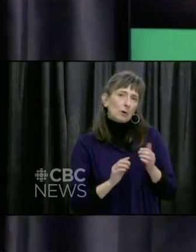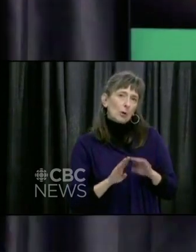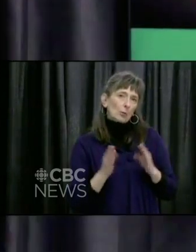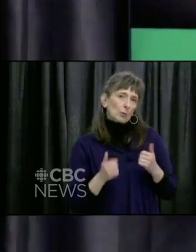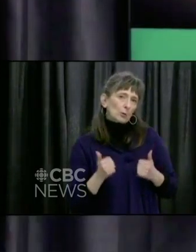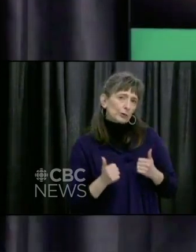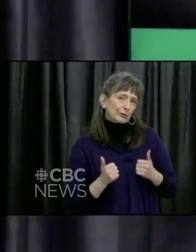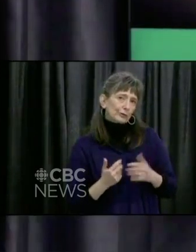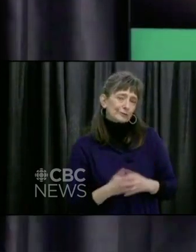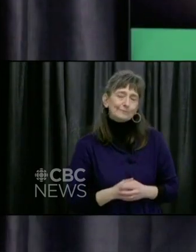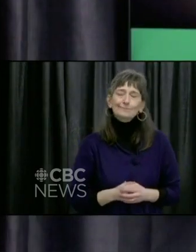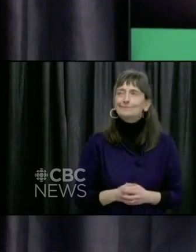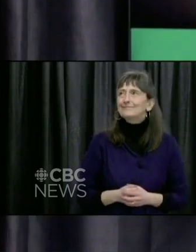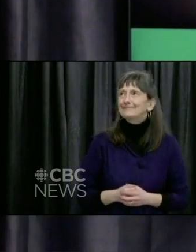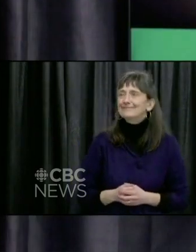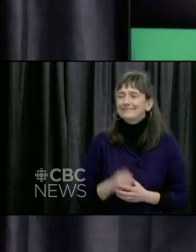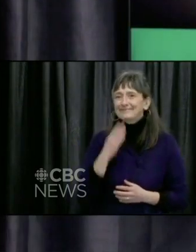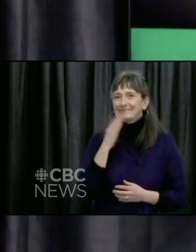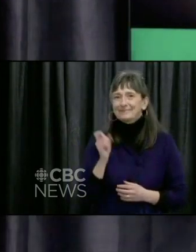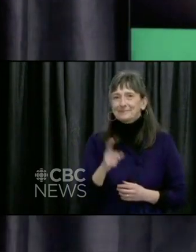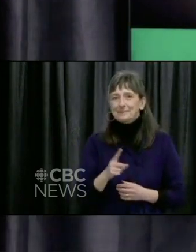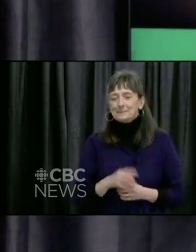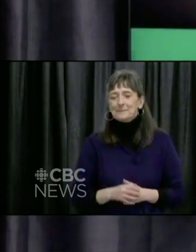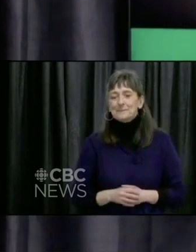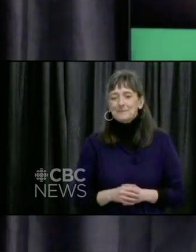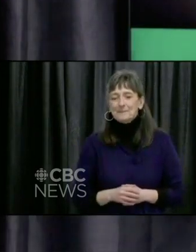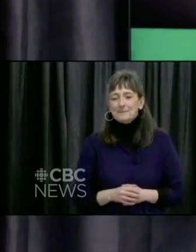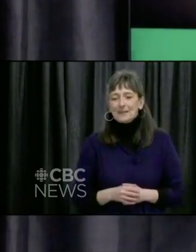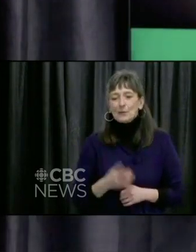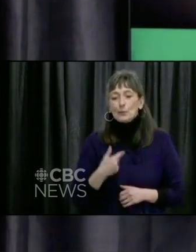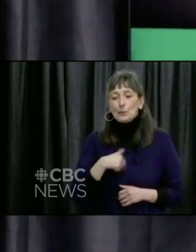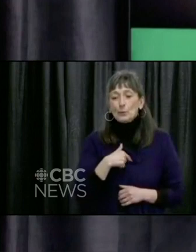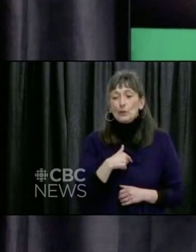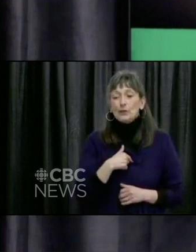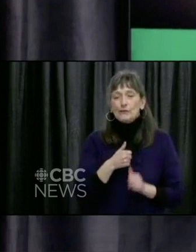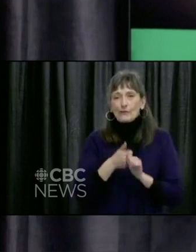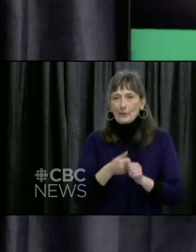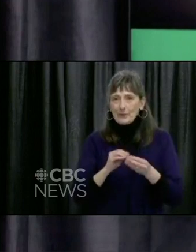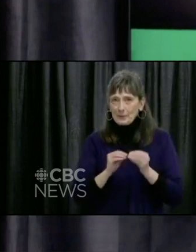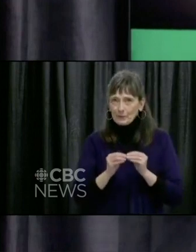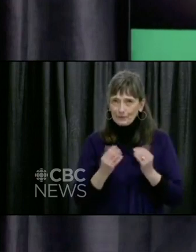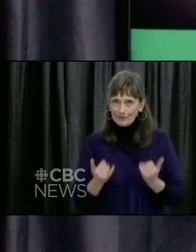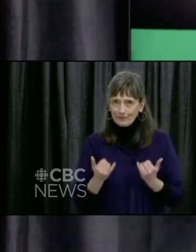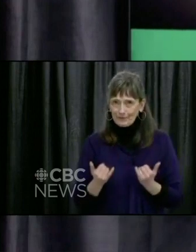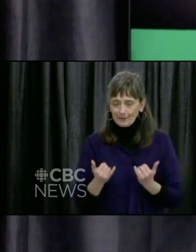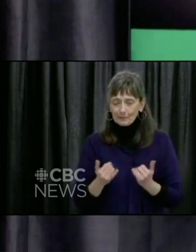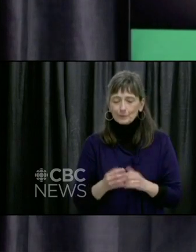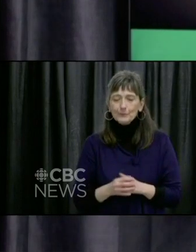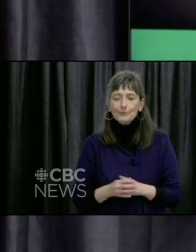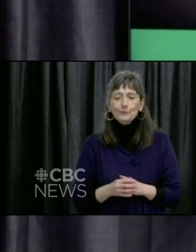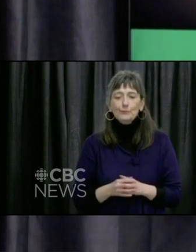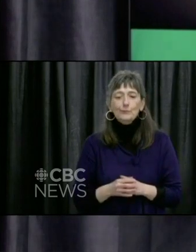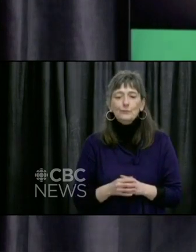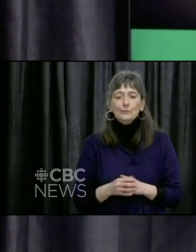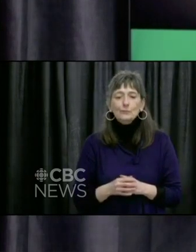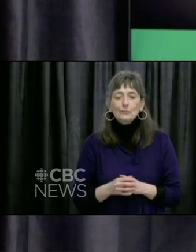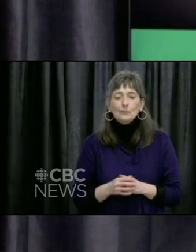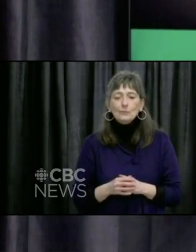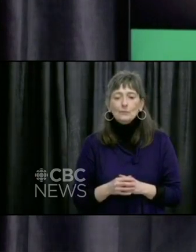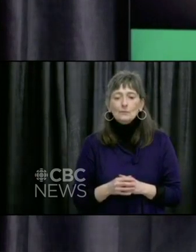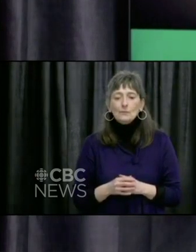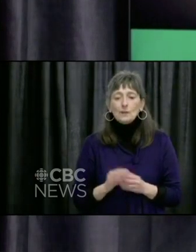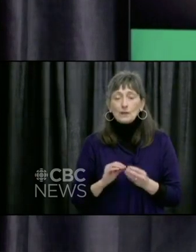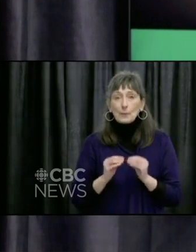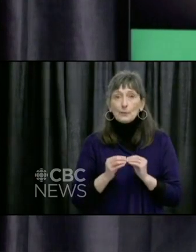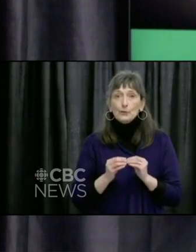Those are really good questions. And so the reason why you say that is that we're actually following the data, and what the data shows is that the